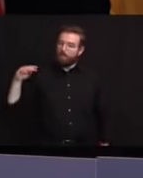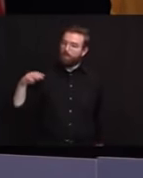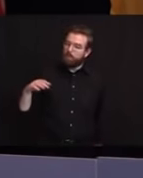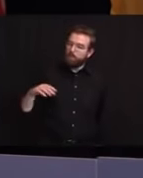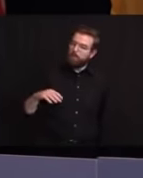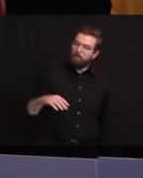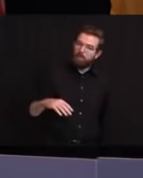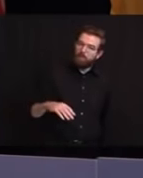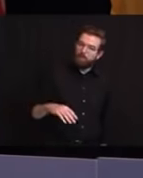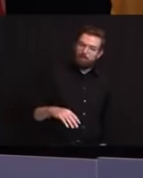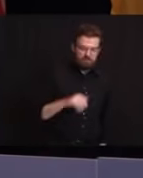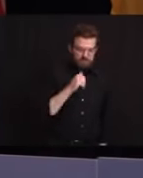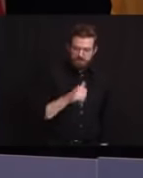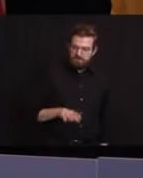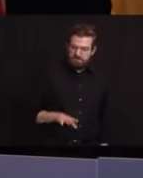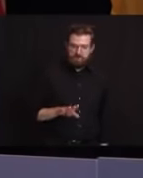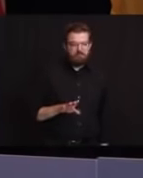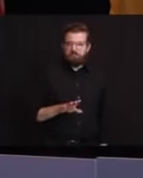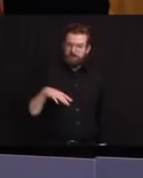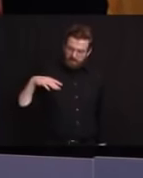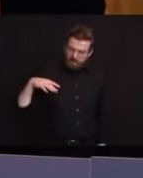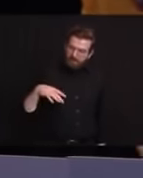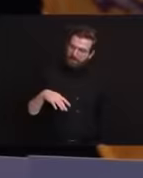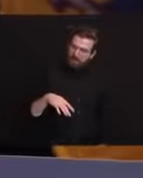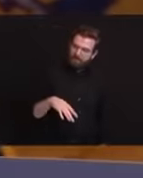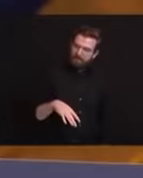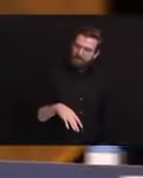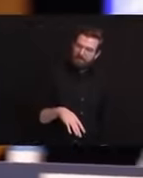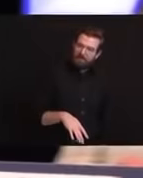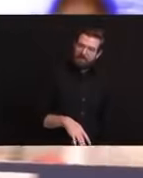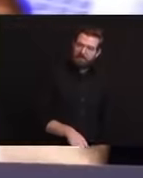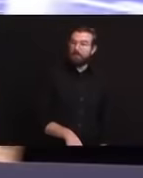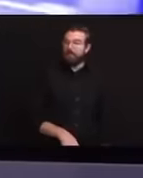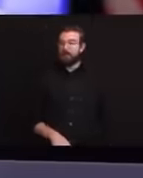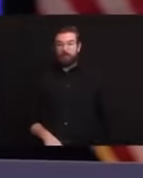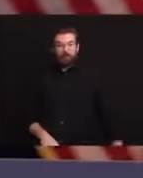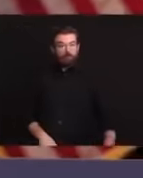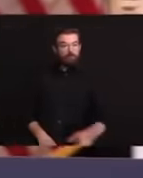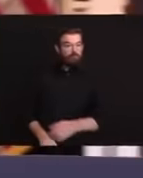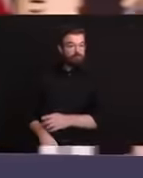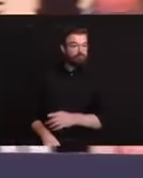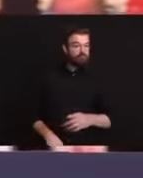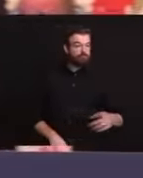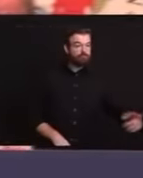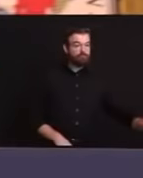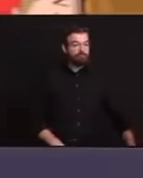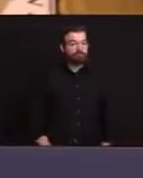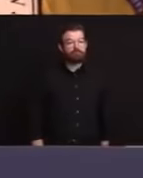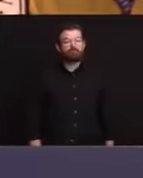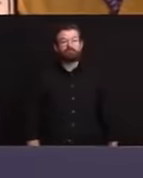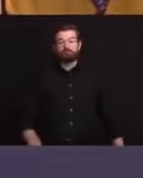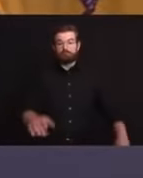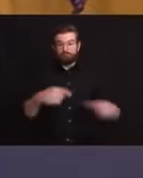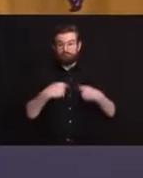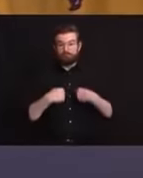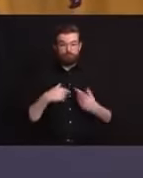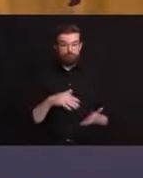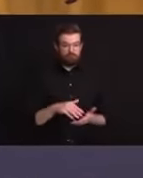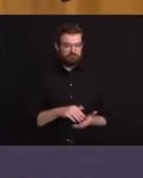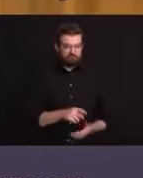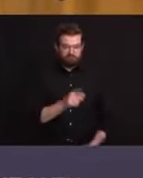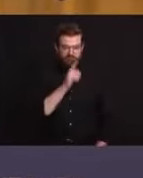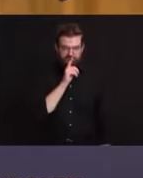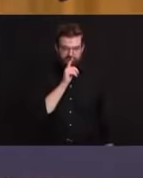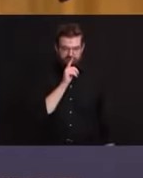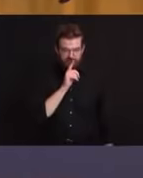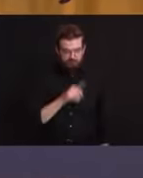Anything else on Quest, or you good on both? I will say, as a non-medical expert, the answer is yes, we will have one of those days. We